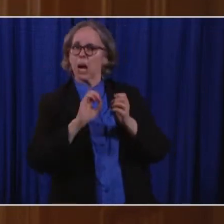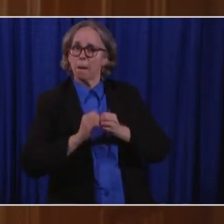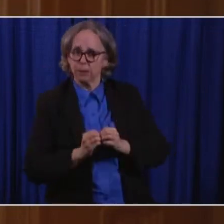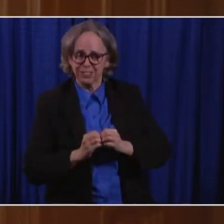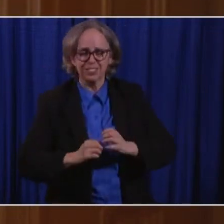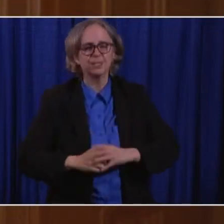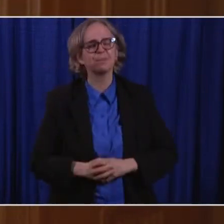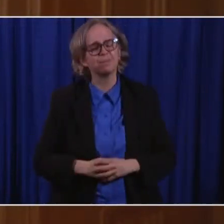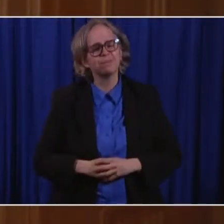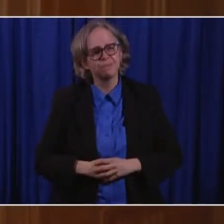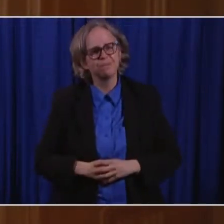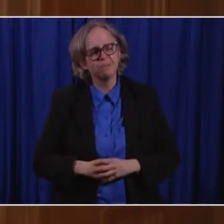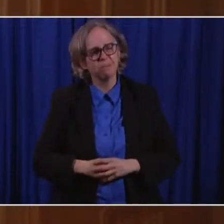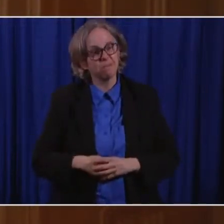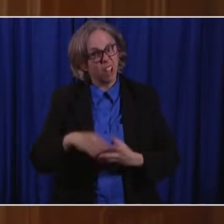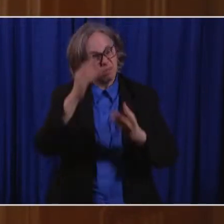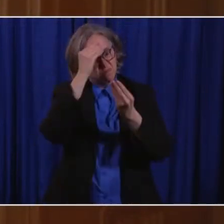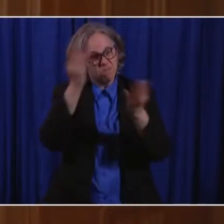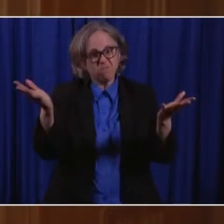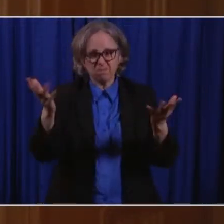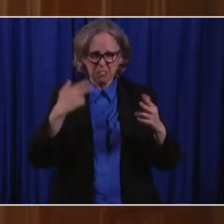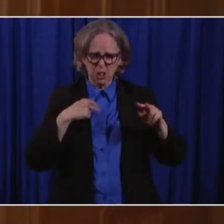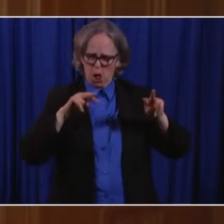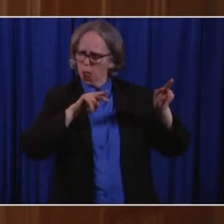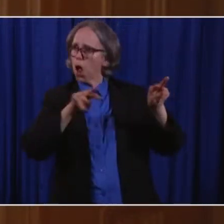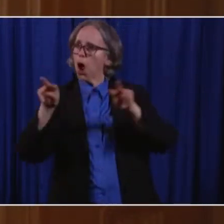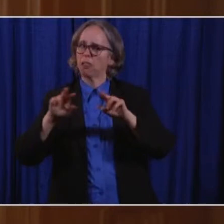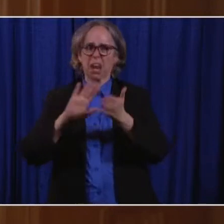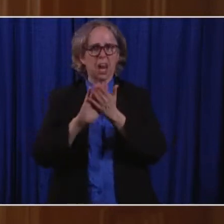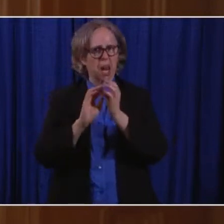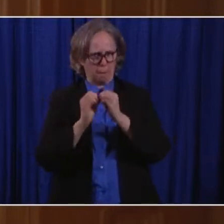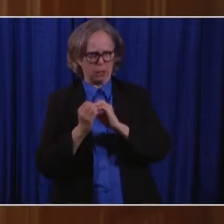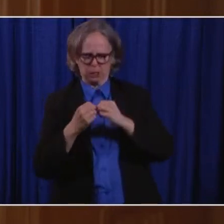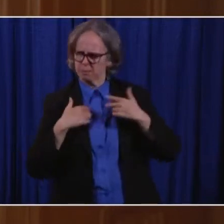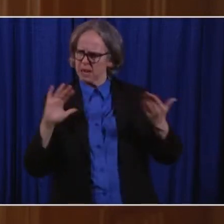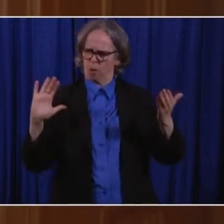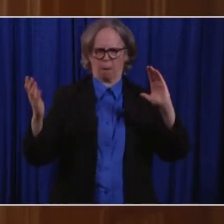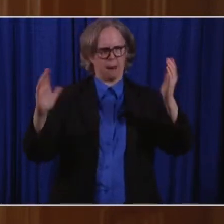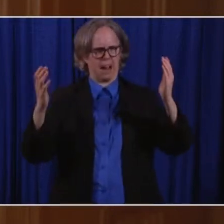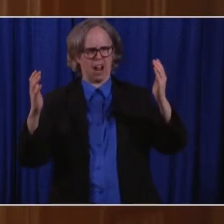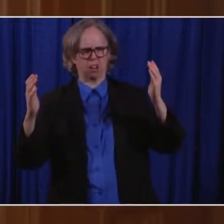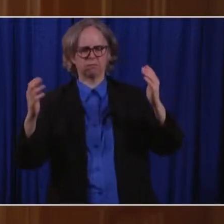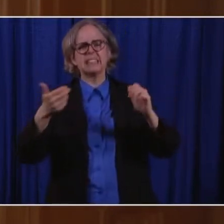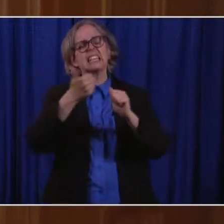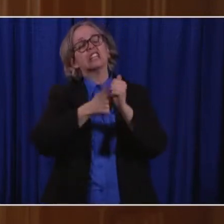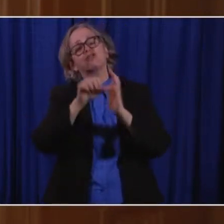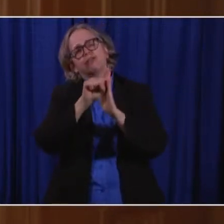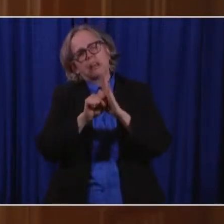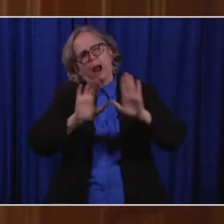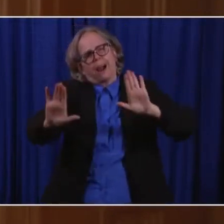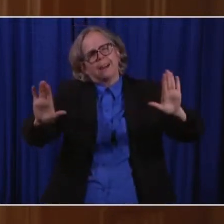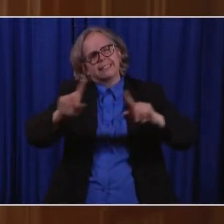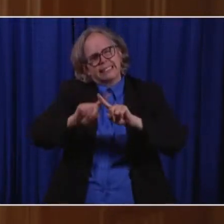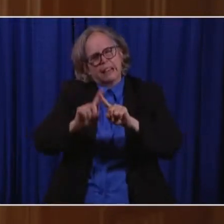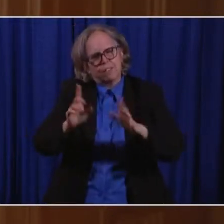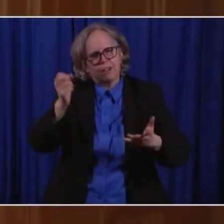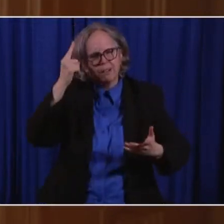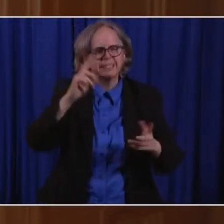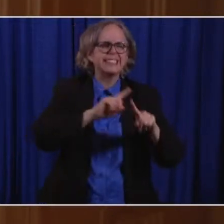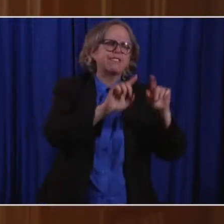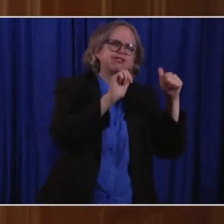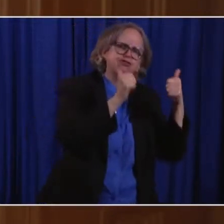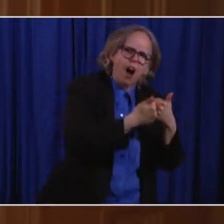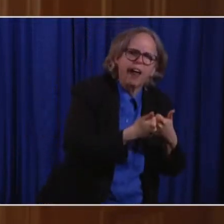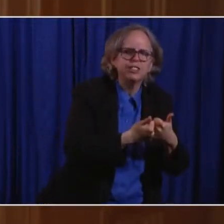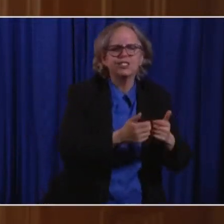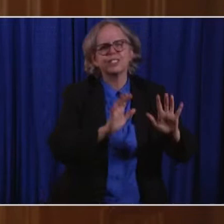see how we're doing in relationship to our neighboring states. Each state's different. Each has different challenges. And